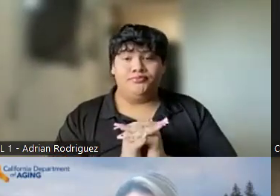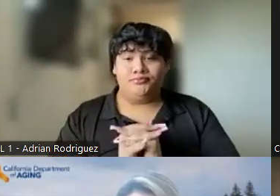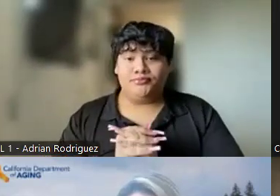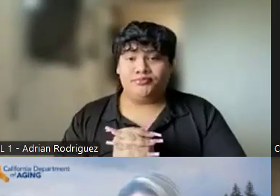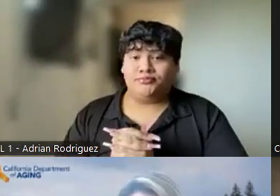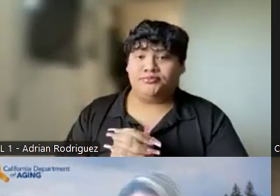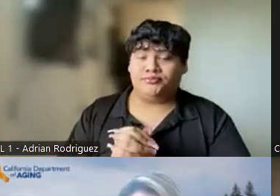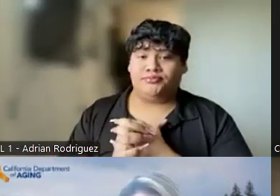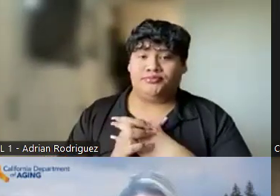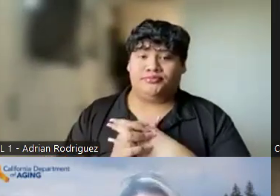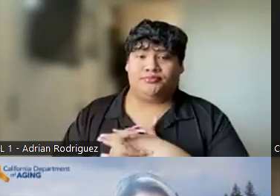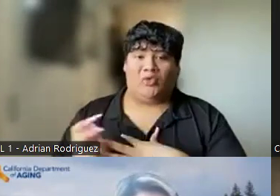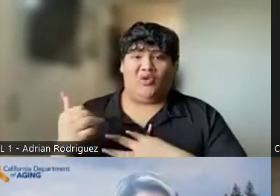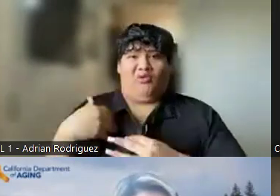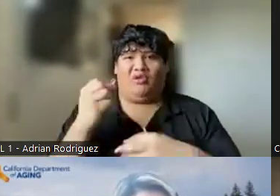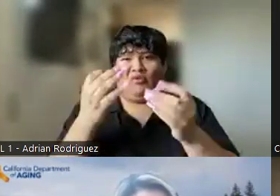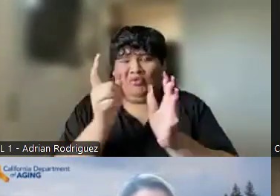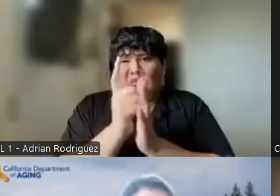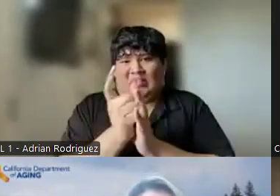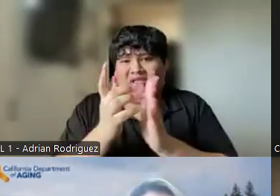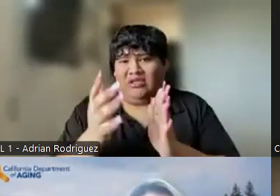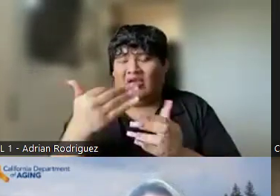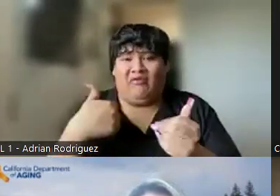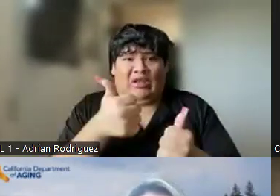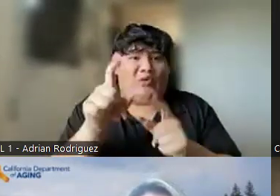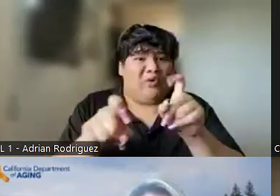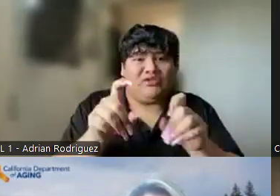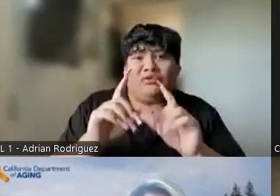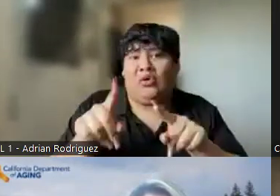We have about 5 more minutes if anyone else has questions or comments.